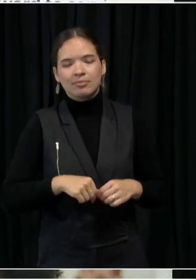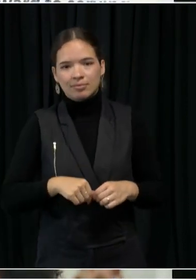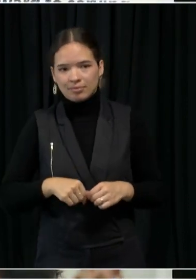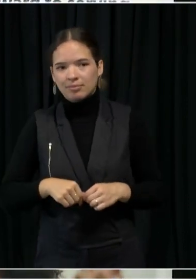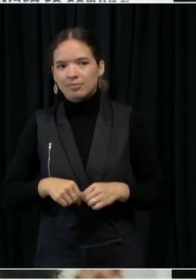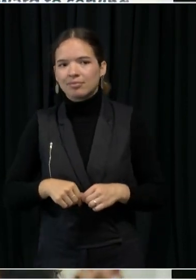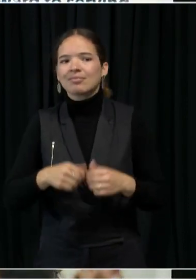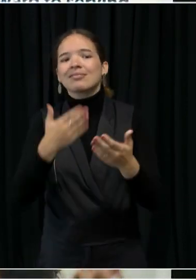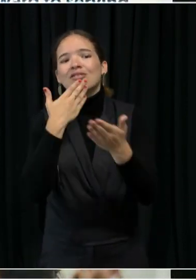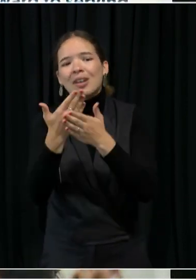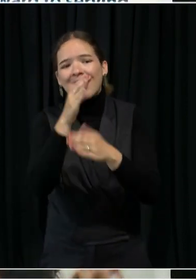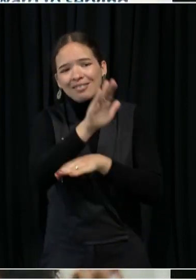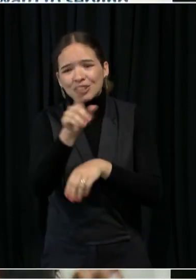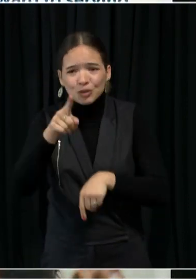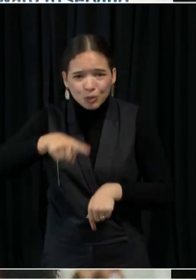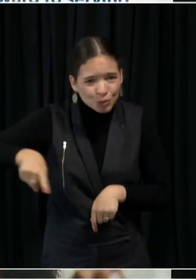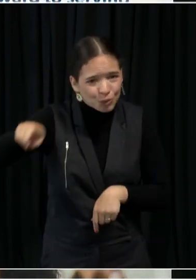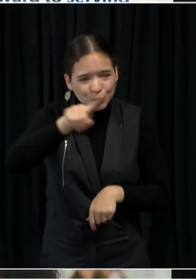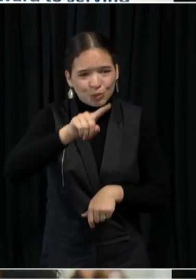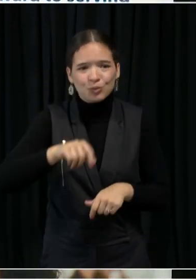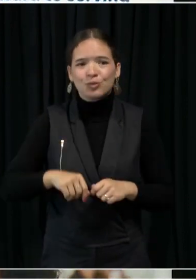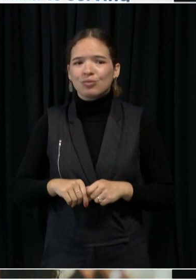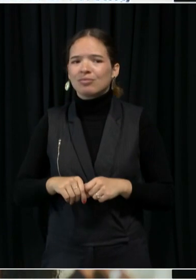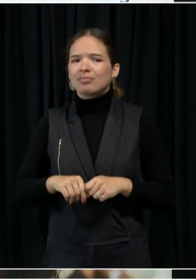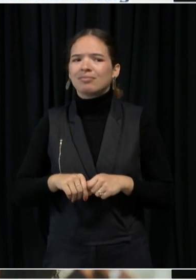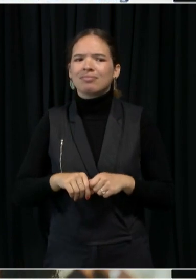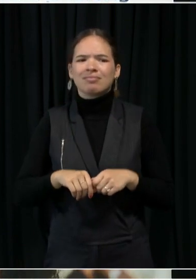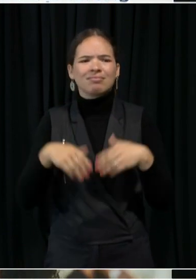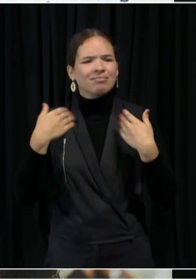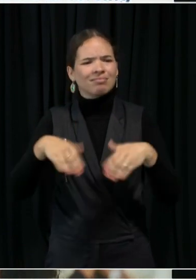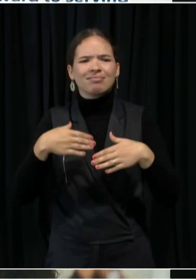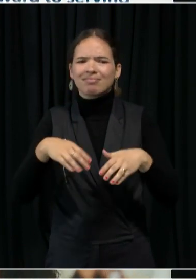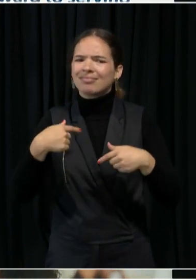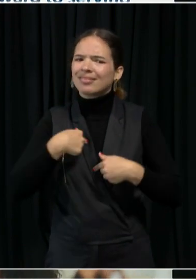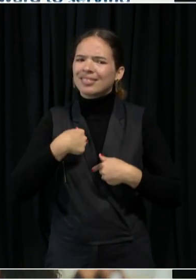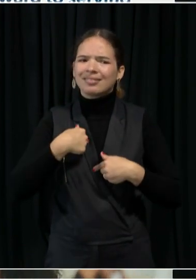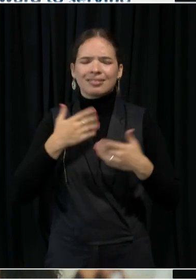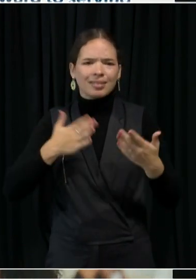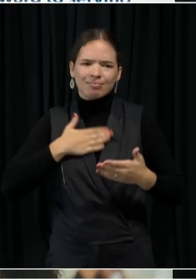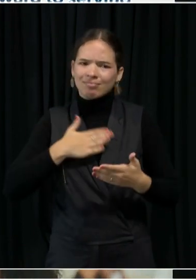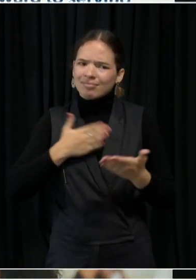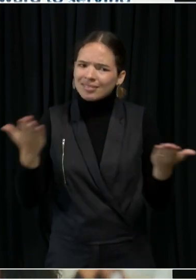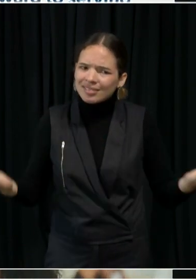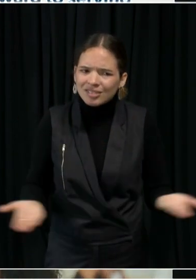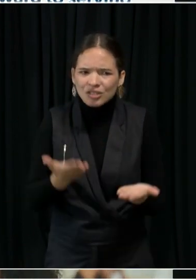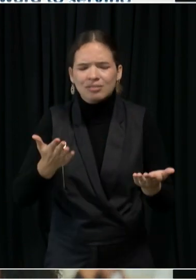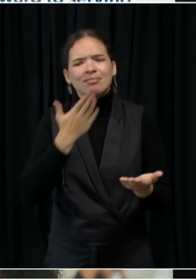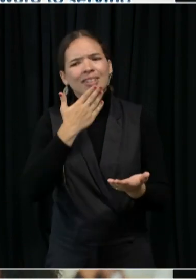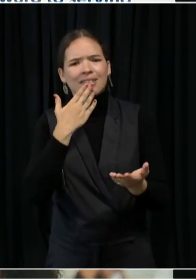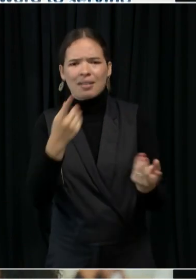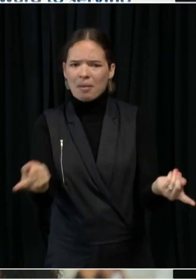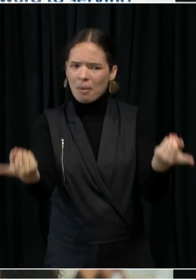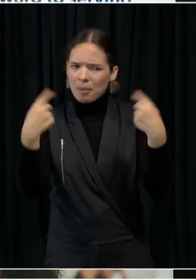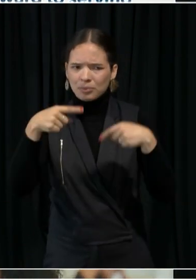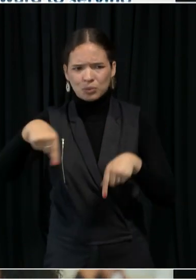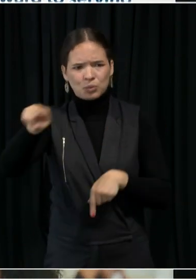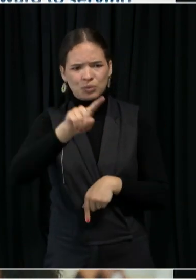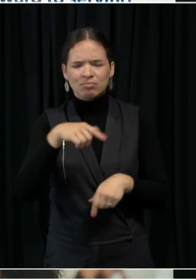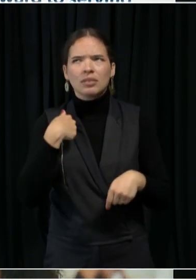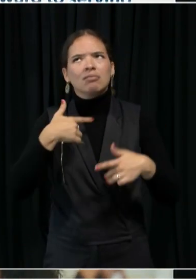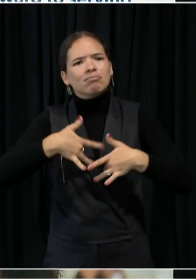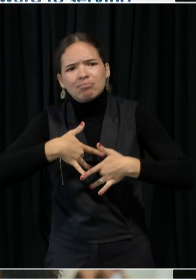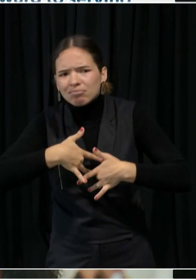Good afternoon, everyone. It's a real pleasure to be here today, and thank you for coming. I'm really thrilled to be